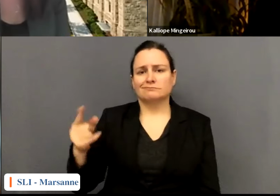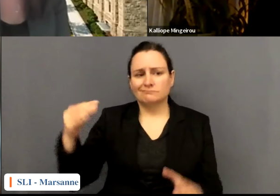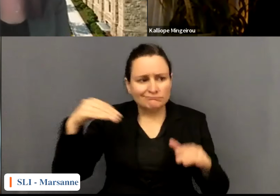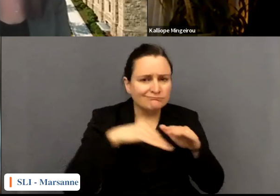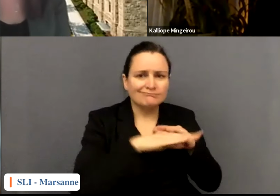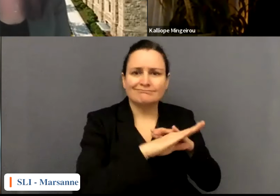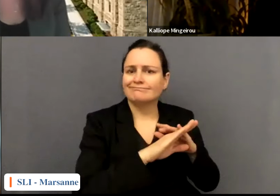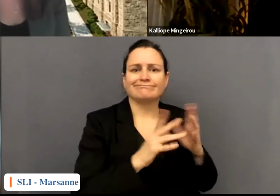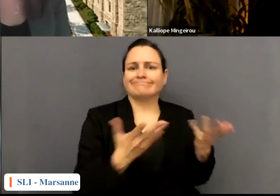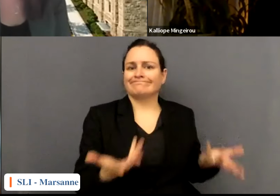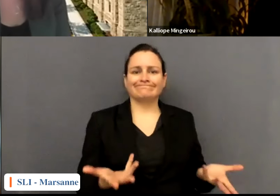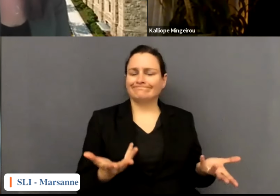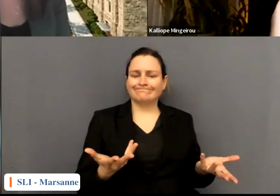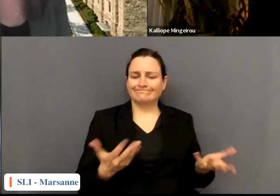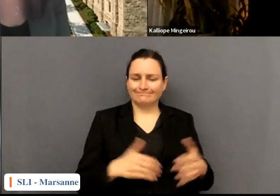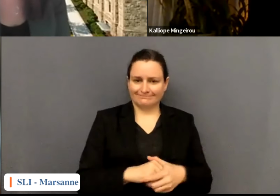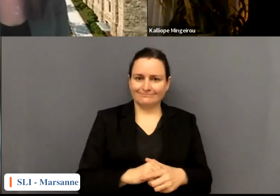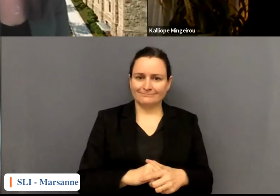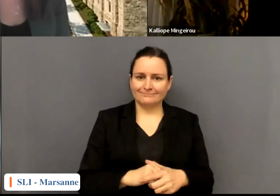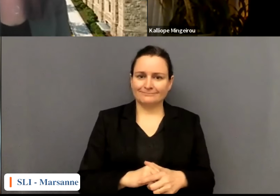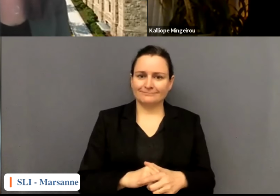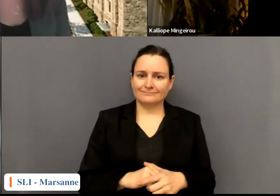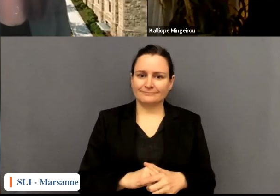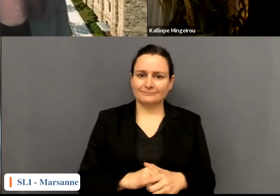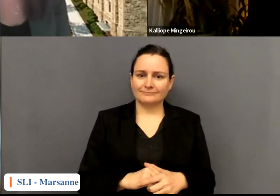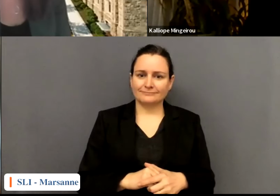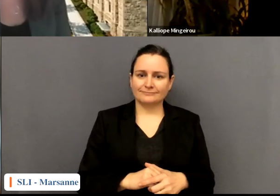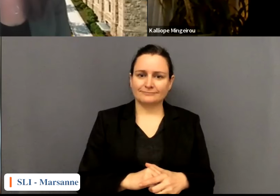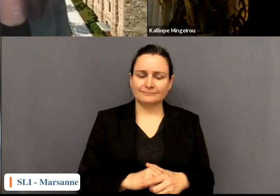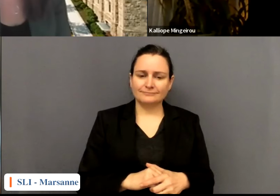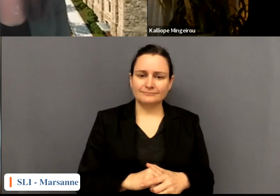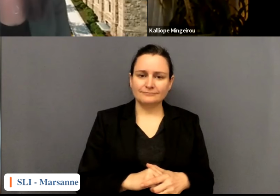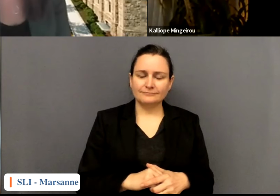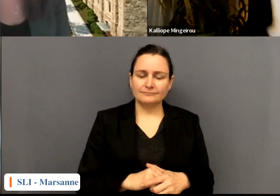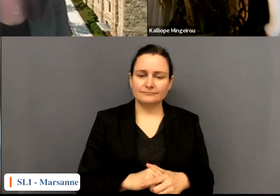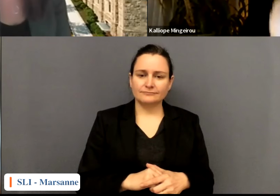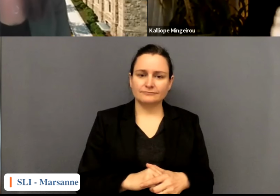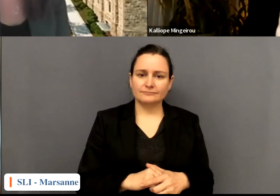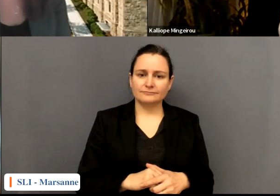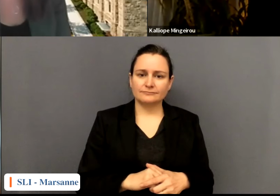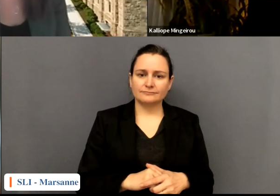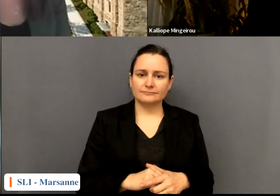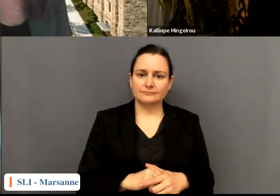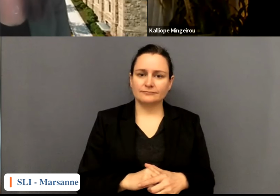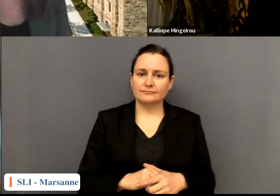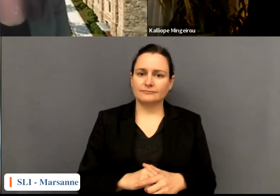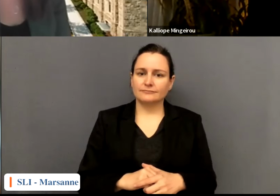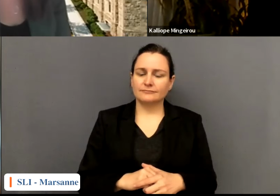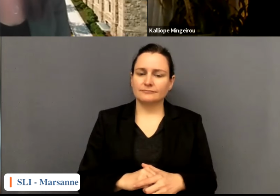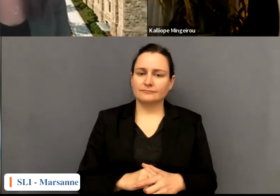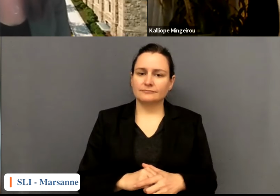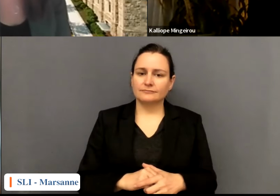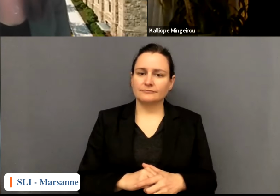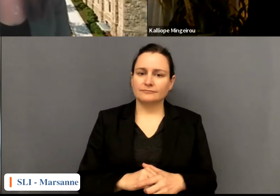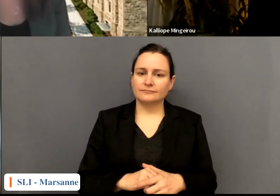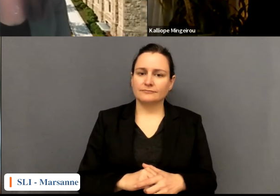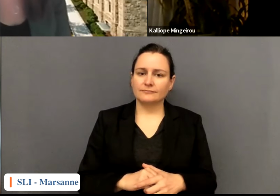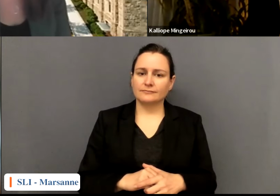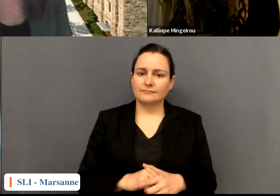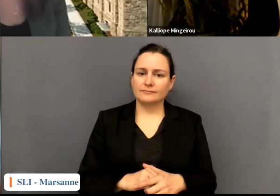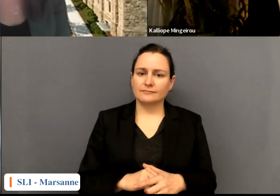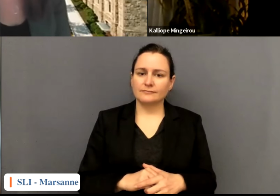you with some reflections, what we heard very, very clearly, it's first of all that we really need to have a